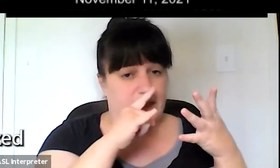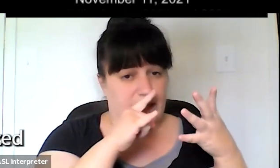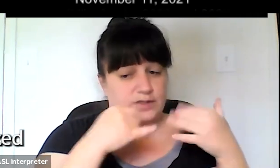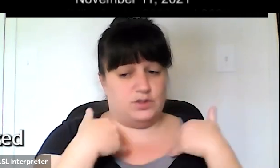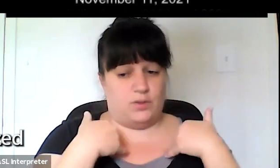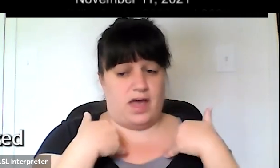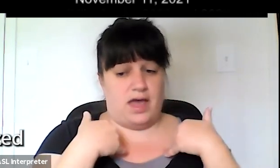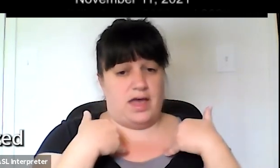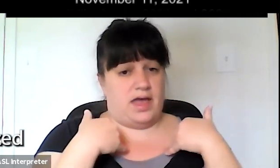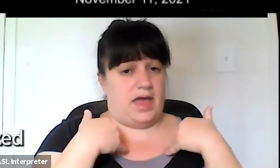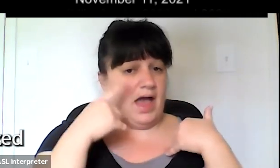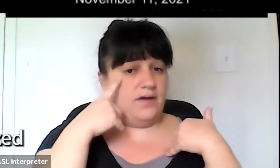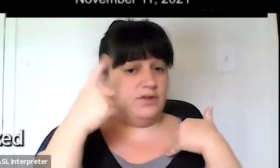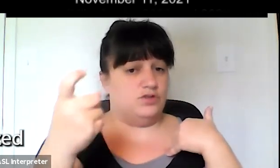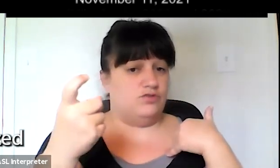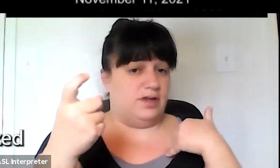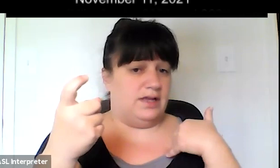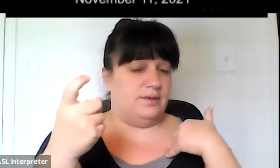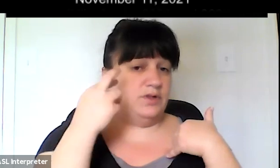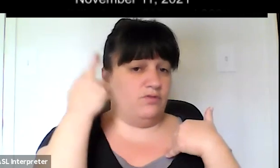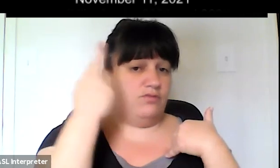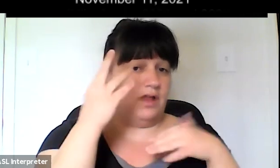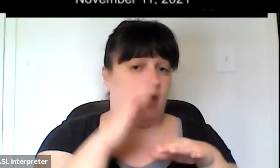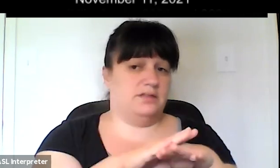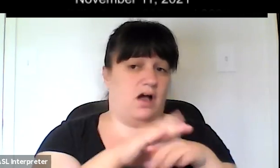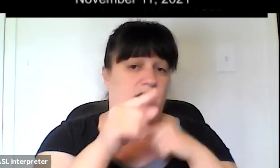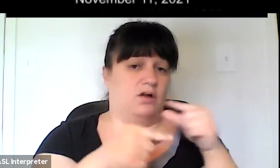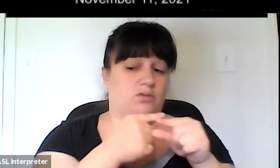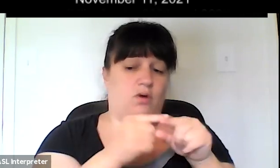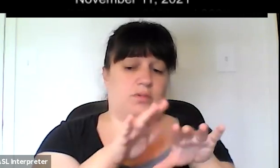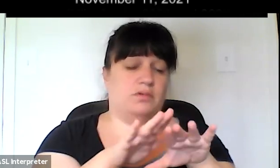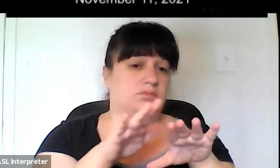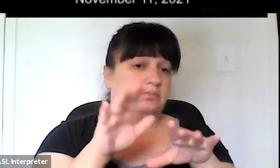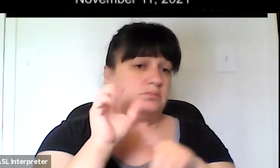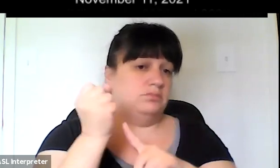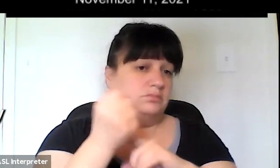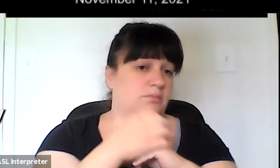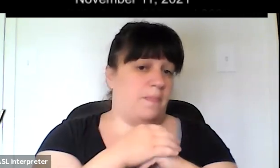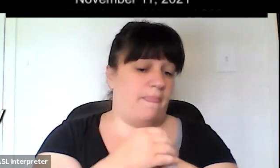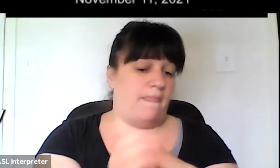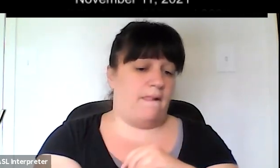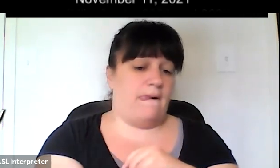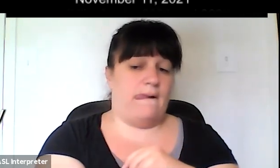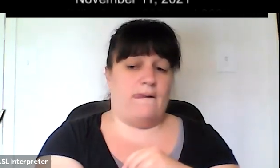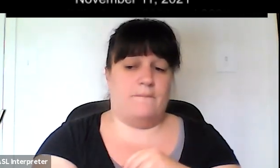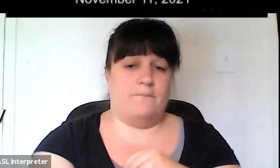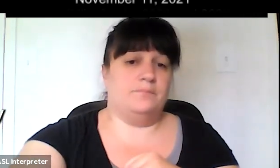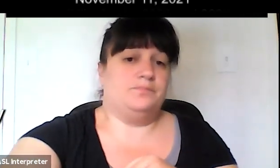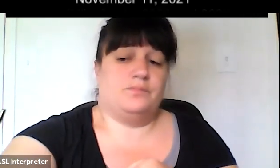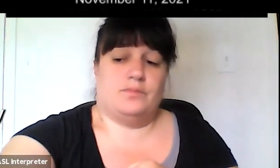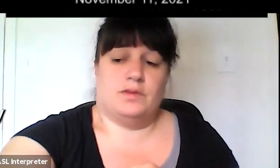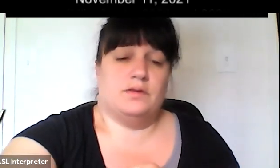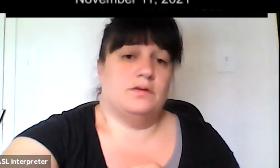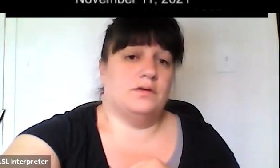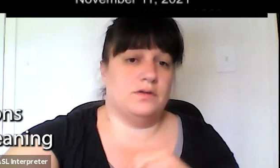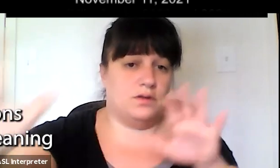have these dreams of theirs realized on such a global stage. It is such a wonderful opportunity to